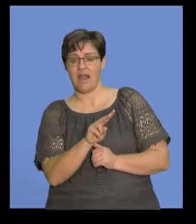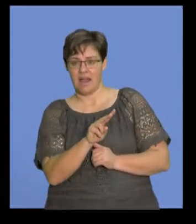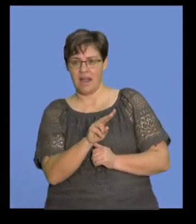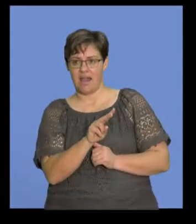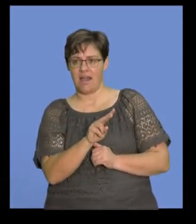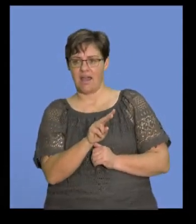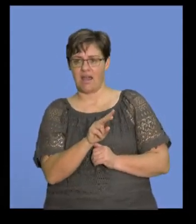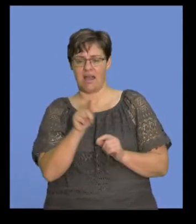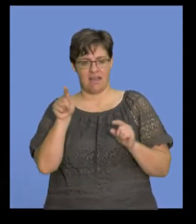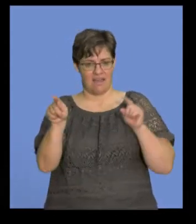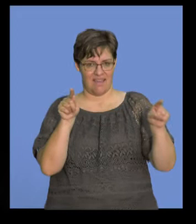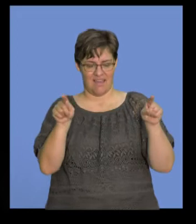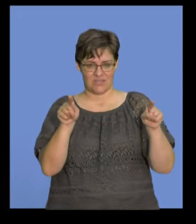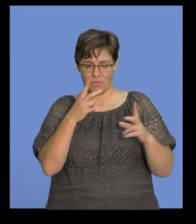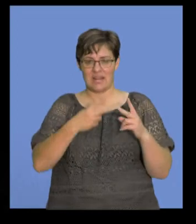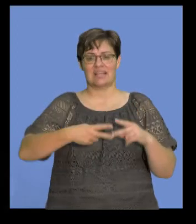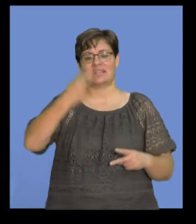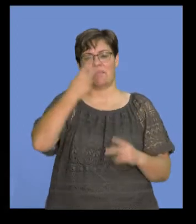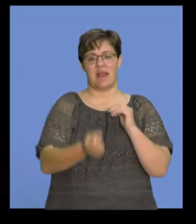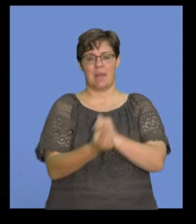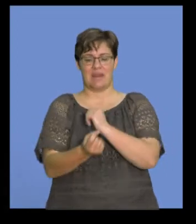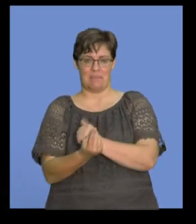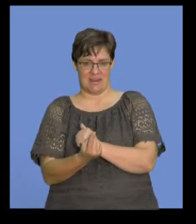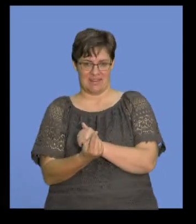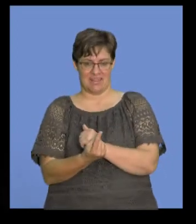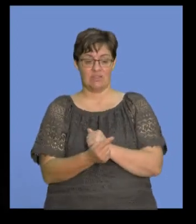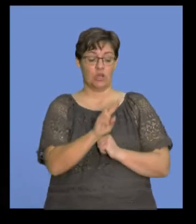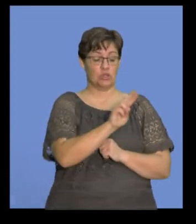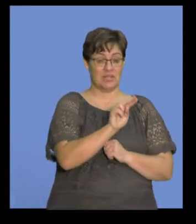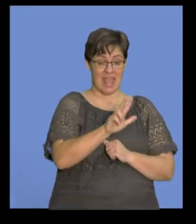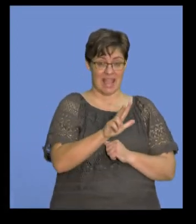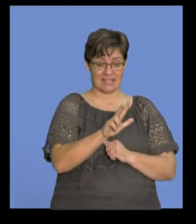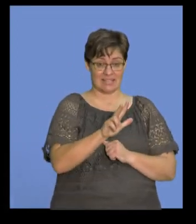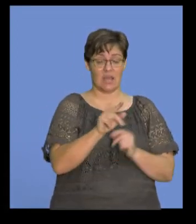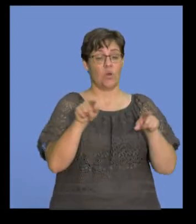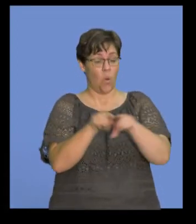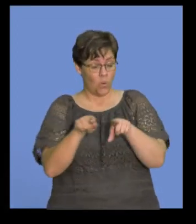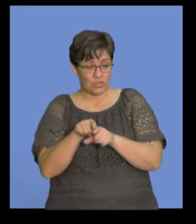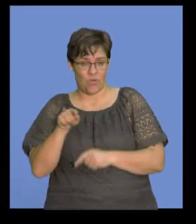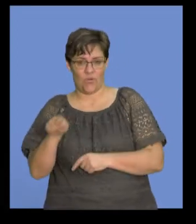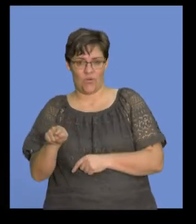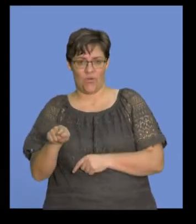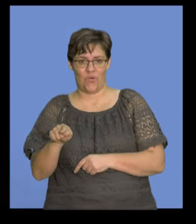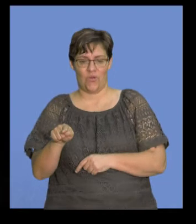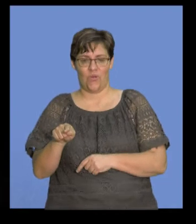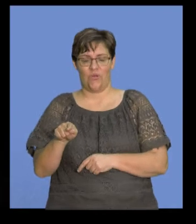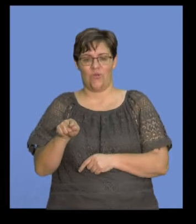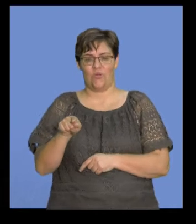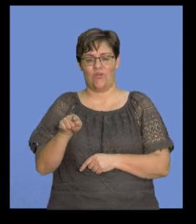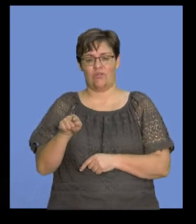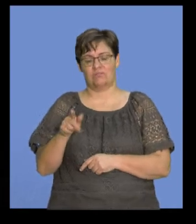you've got two lines, so it occurs twice, and so I'm going to say it occurs at 28 degrees as well as at